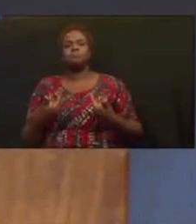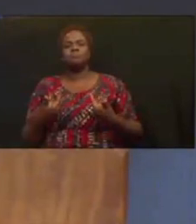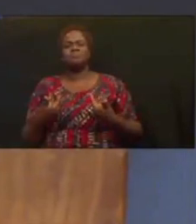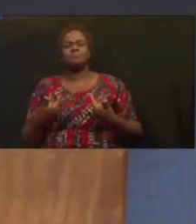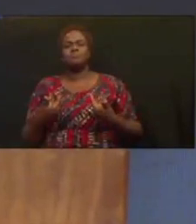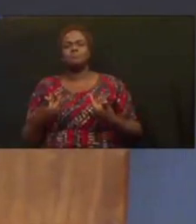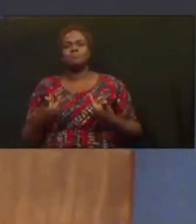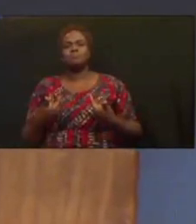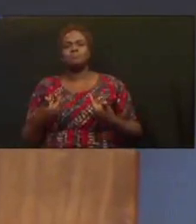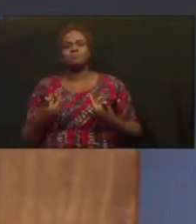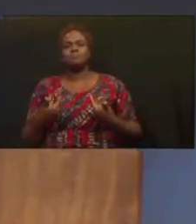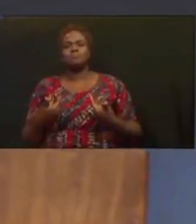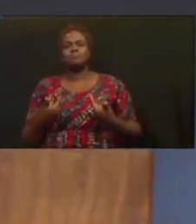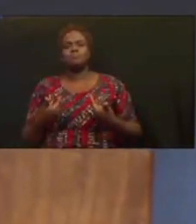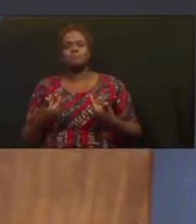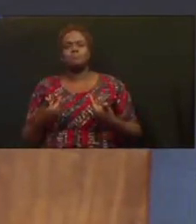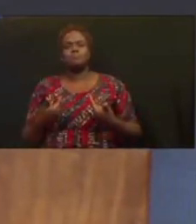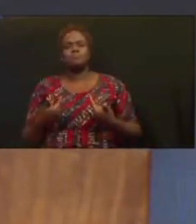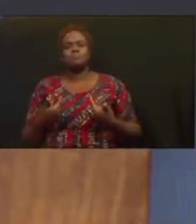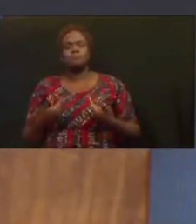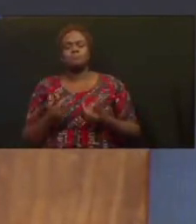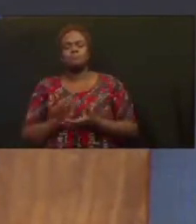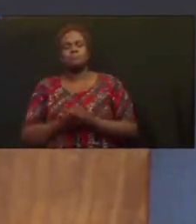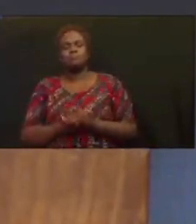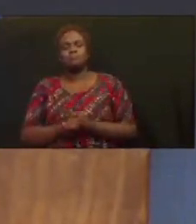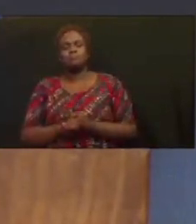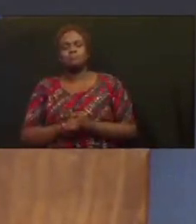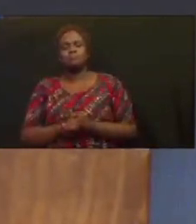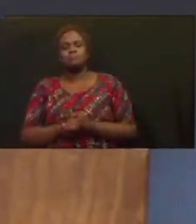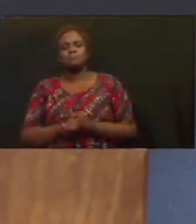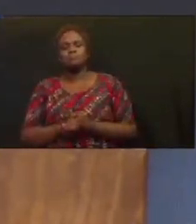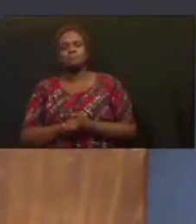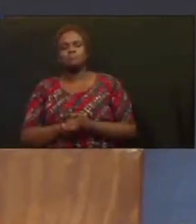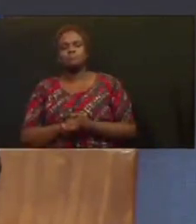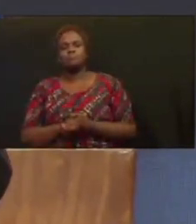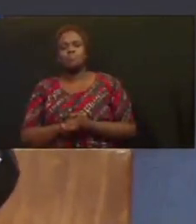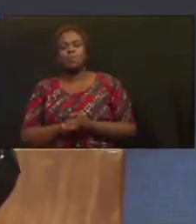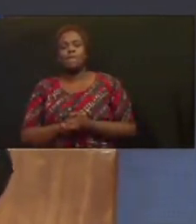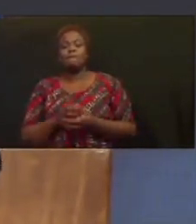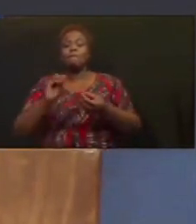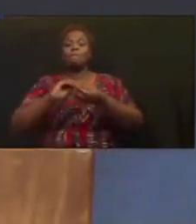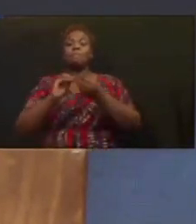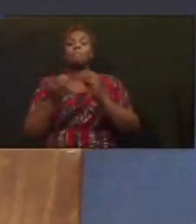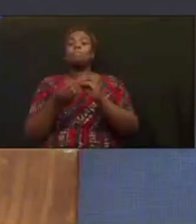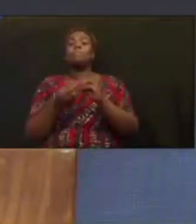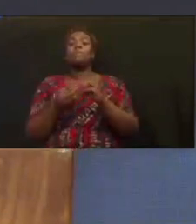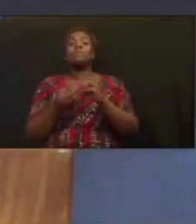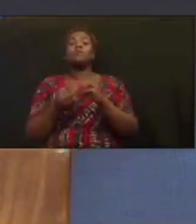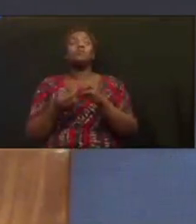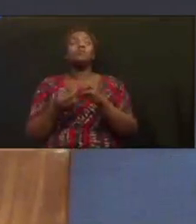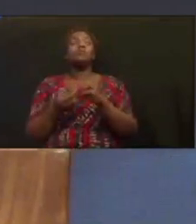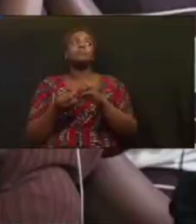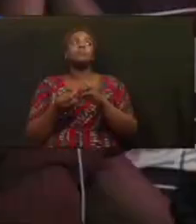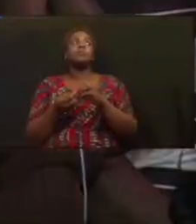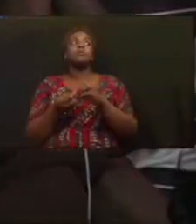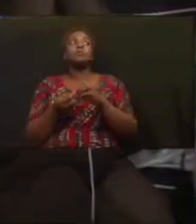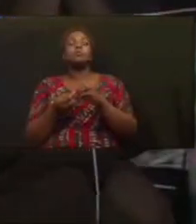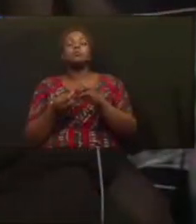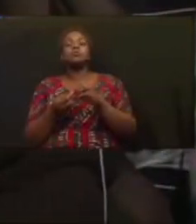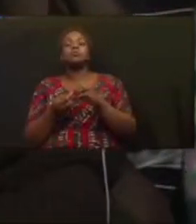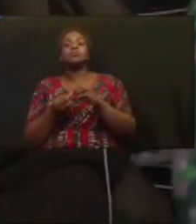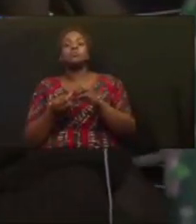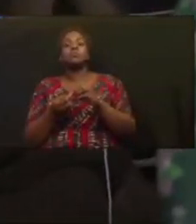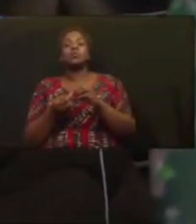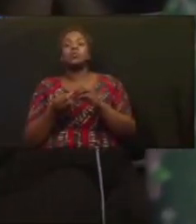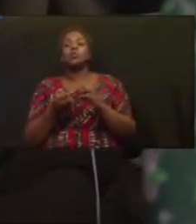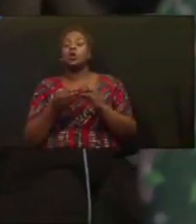recover from that experience. And then in another encounter, he spoke to me that to